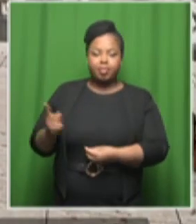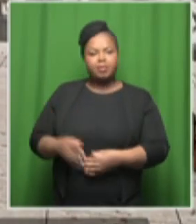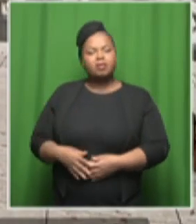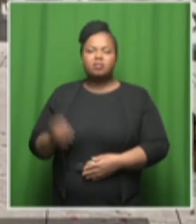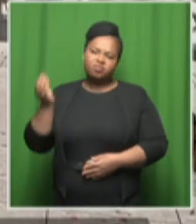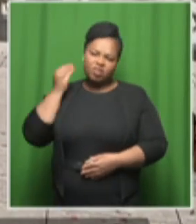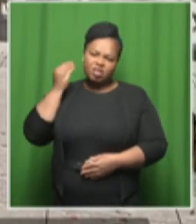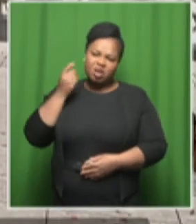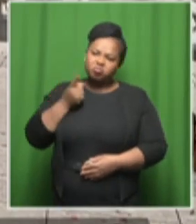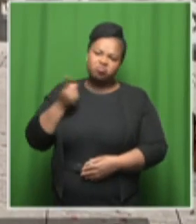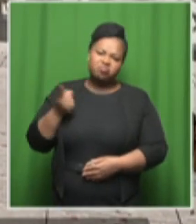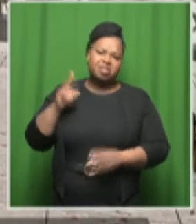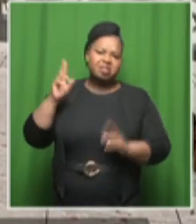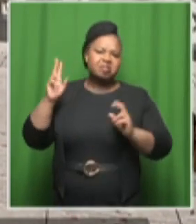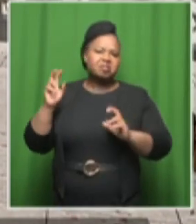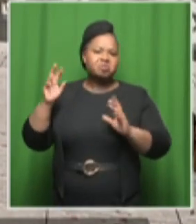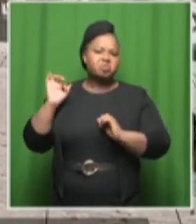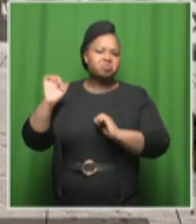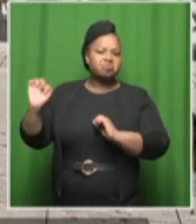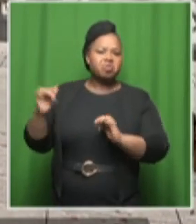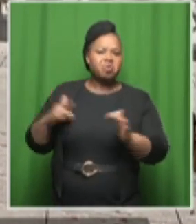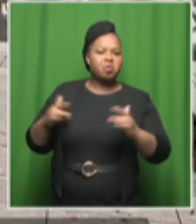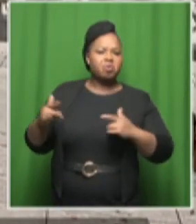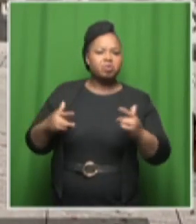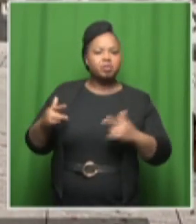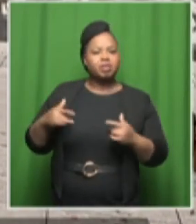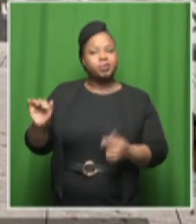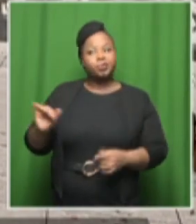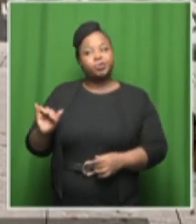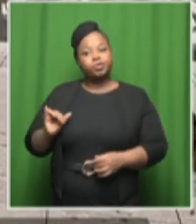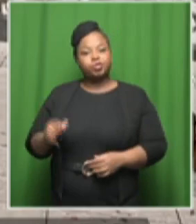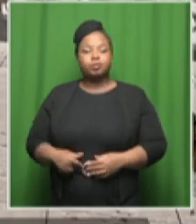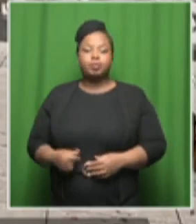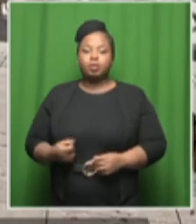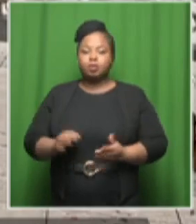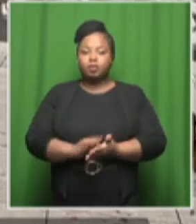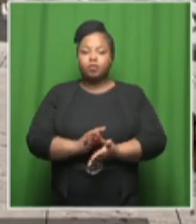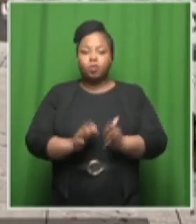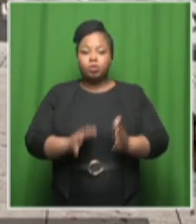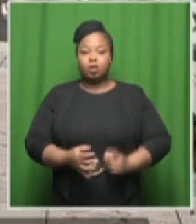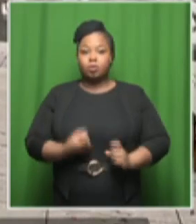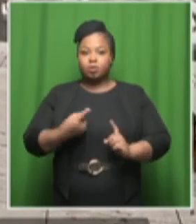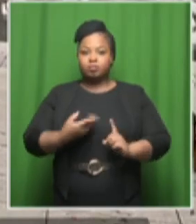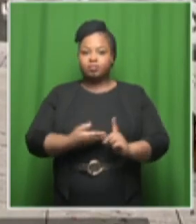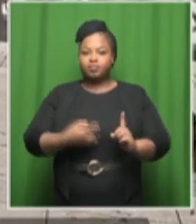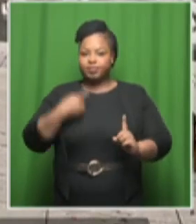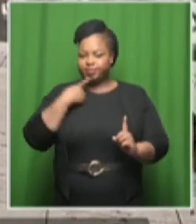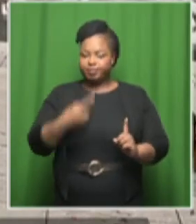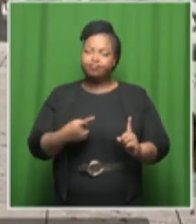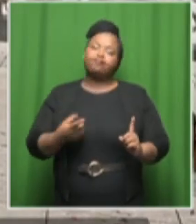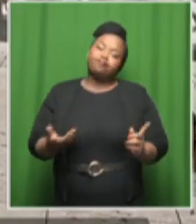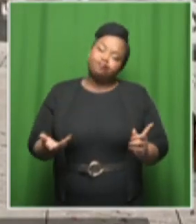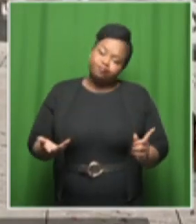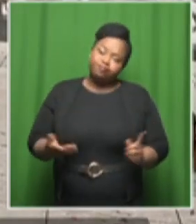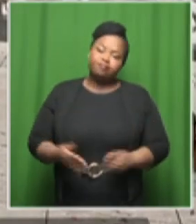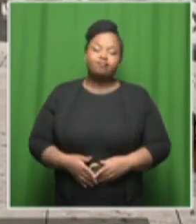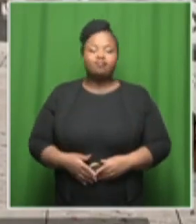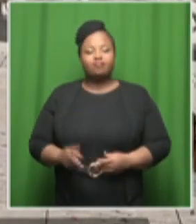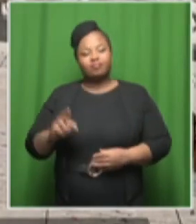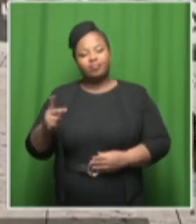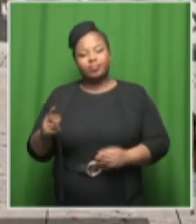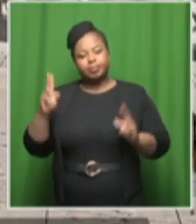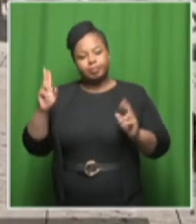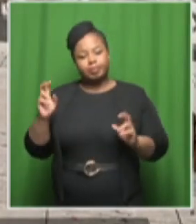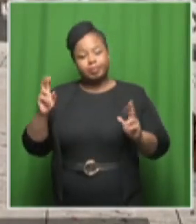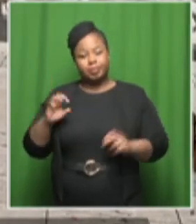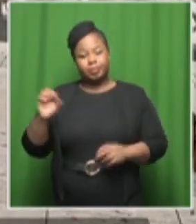out what are some of the issues that they're concerned about. I spoke to one voter and she told me that while some of the issues that